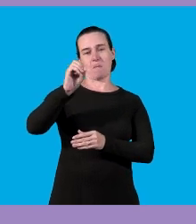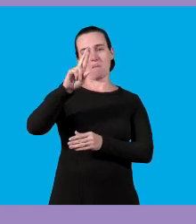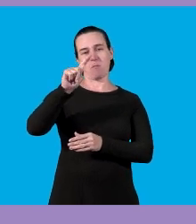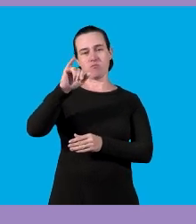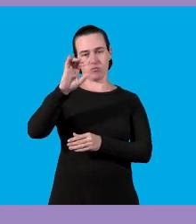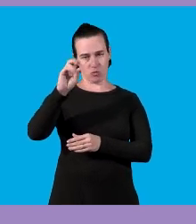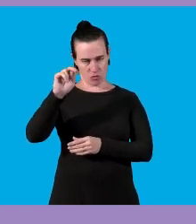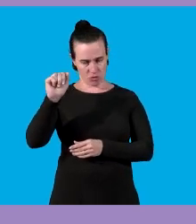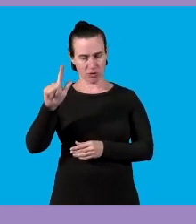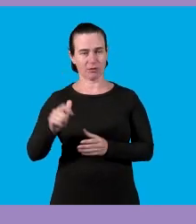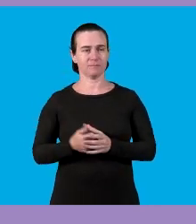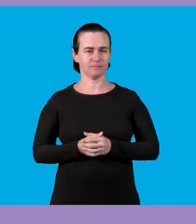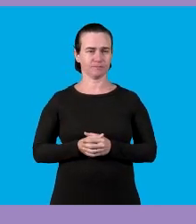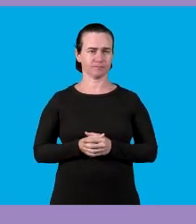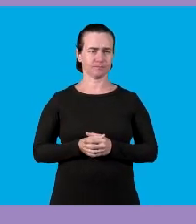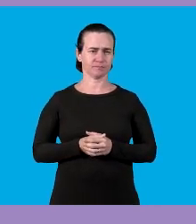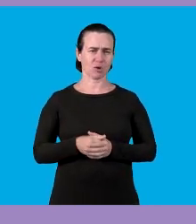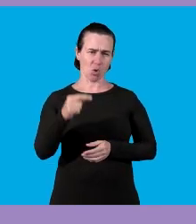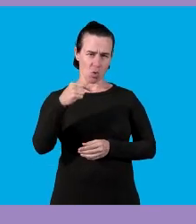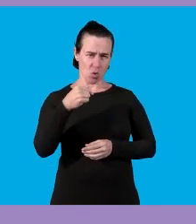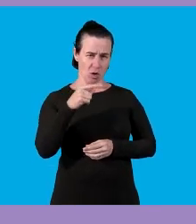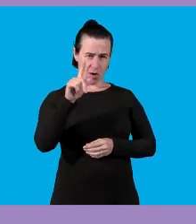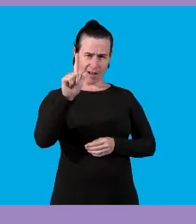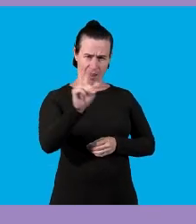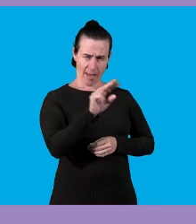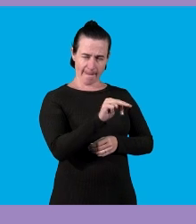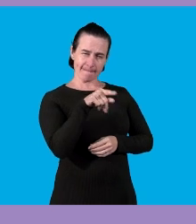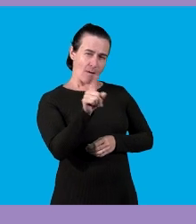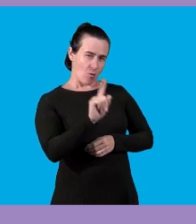proportion, which is what we are given, which is ln